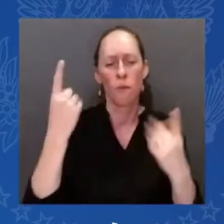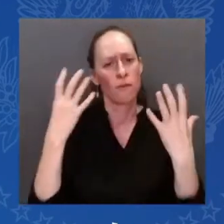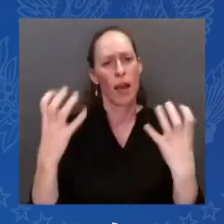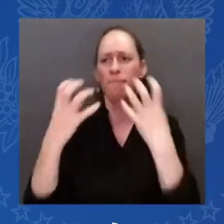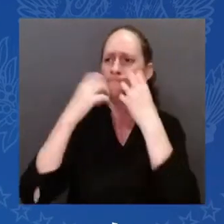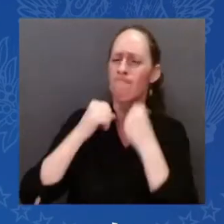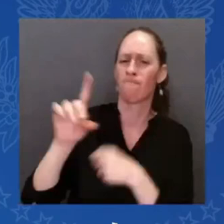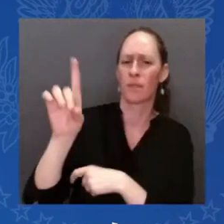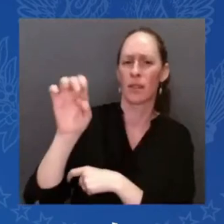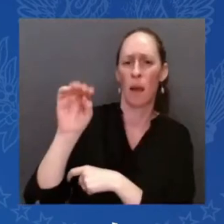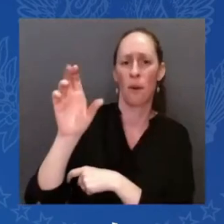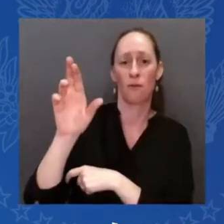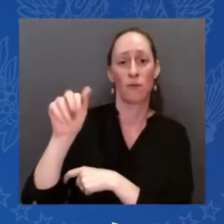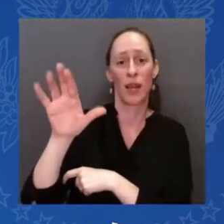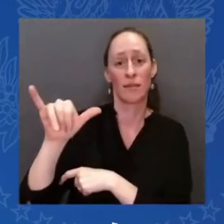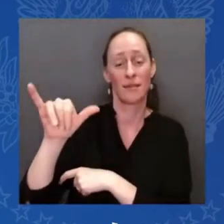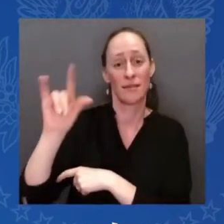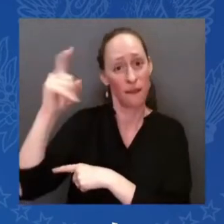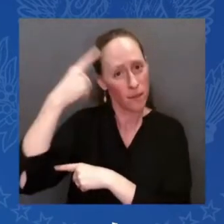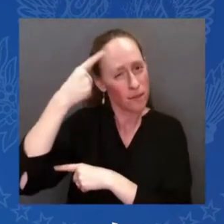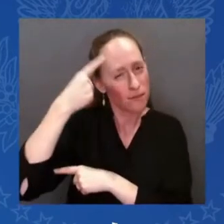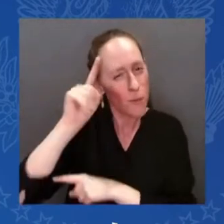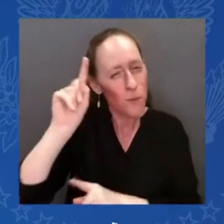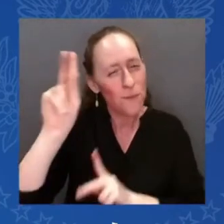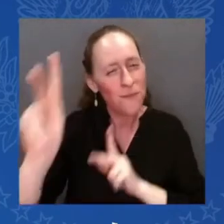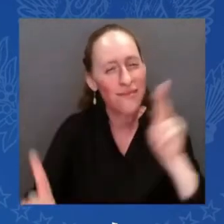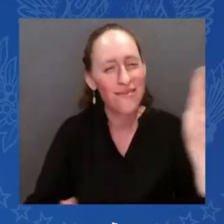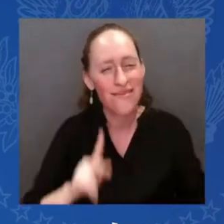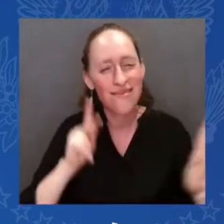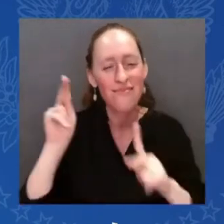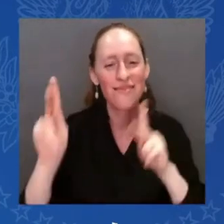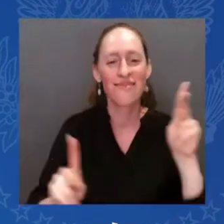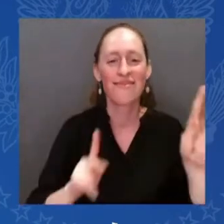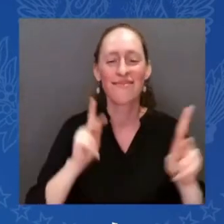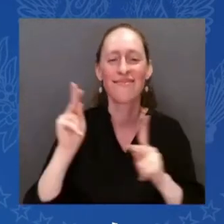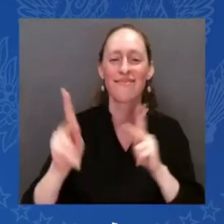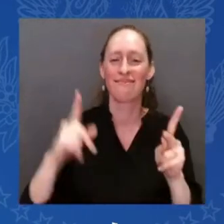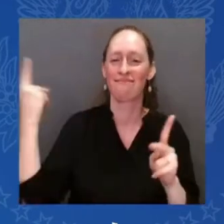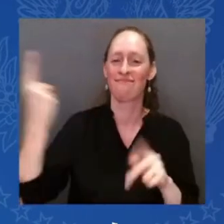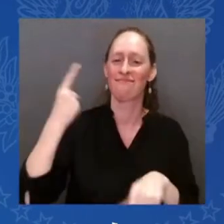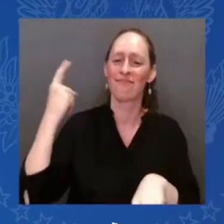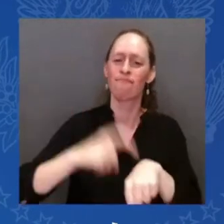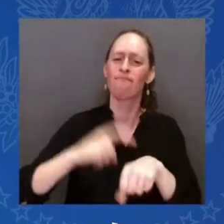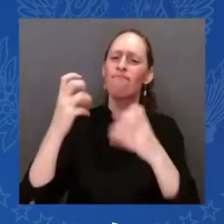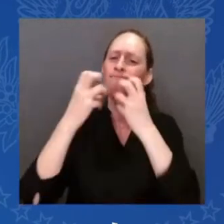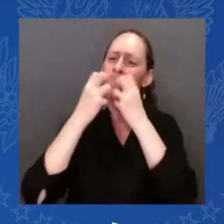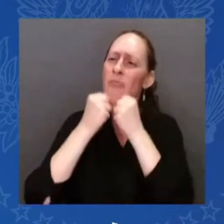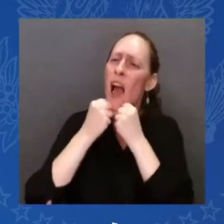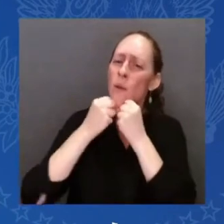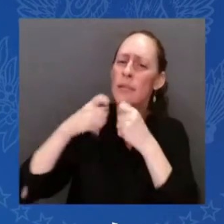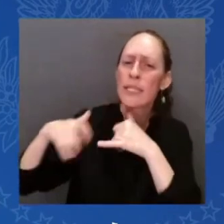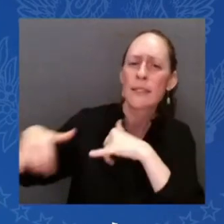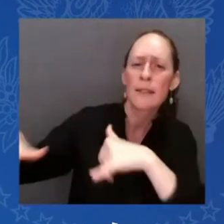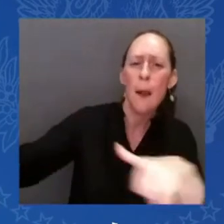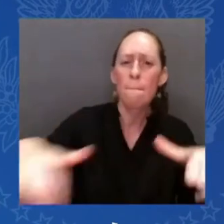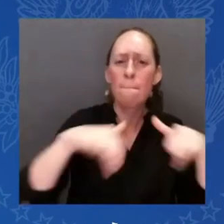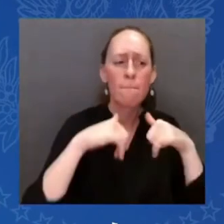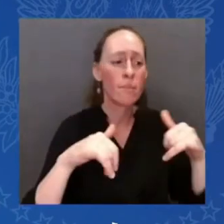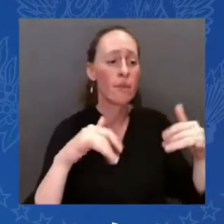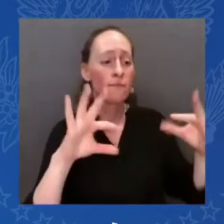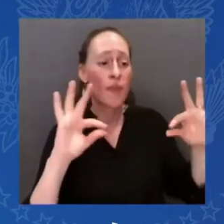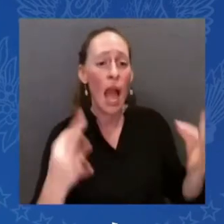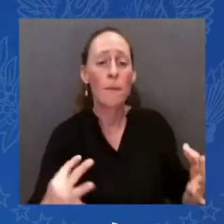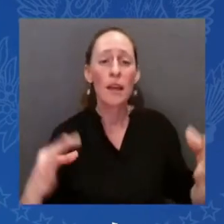A man who understands and embodies the values of family, community, and perseverance. Please help me welcome President Biden.